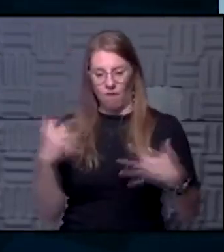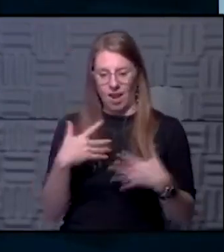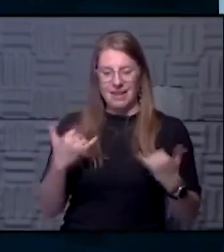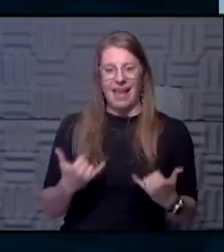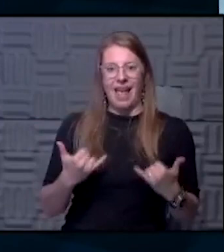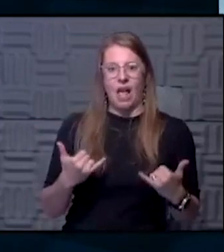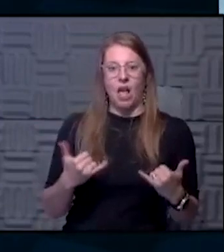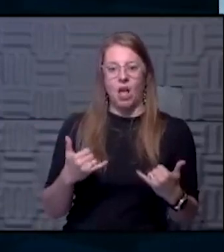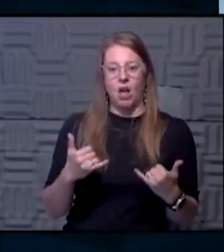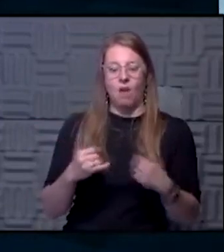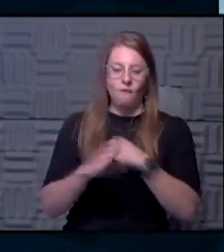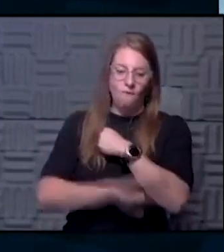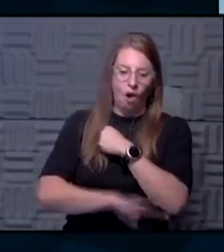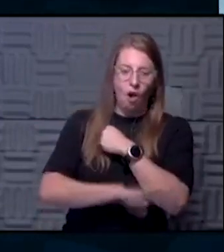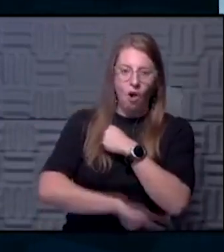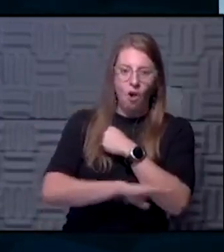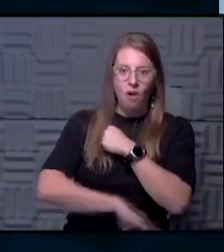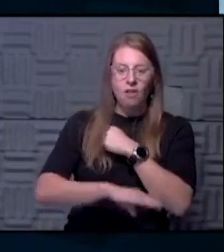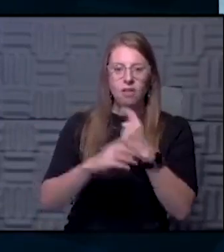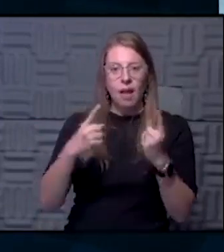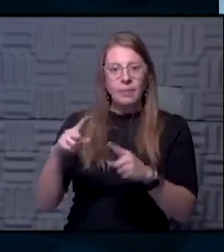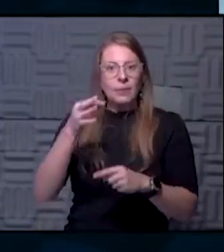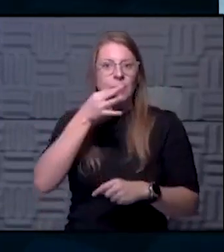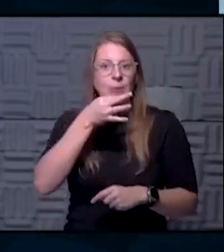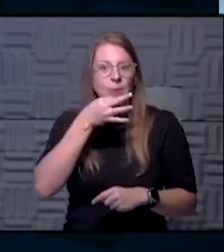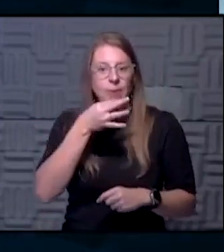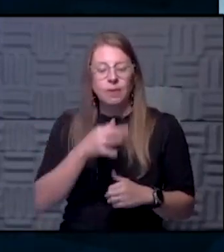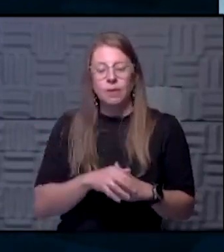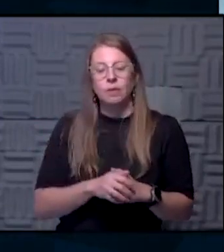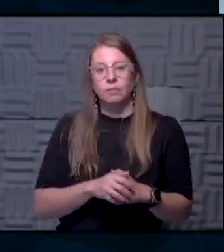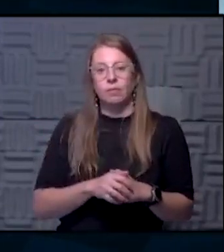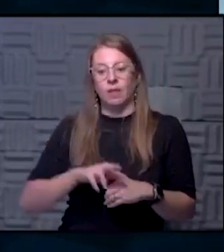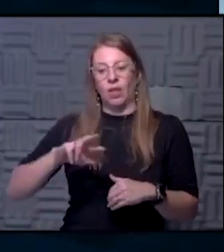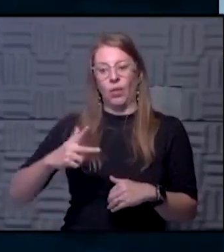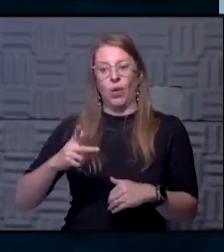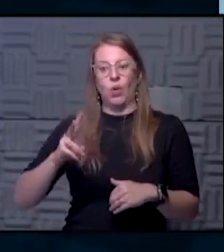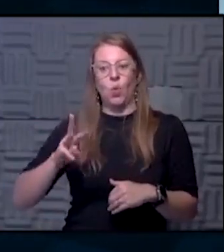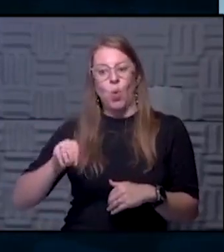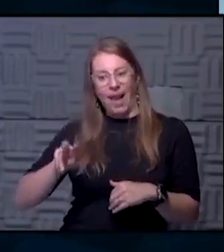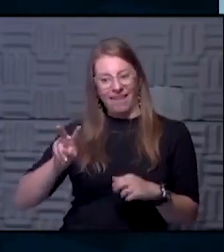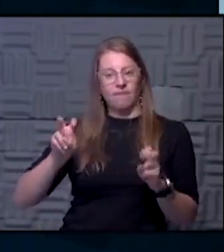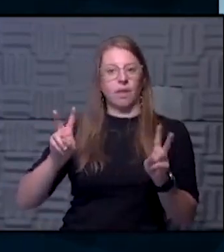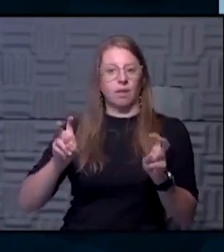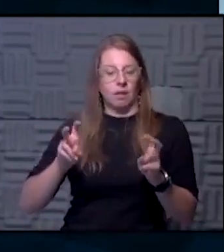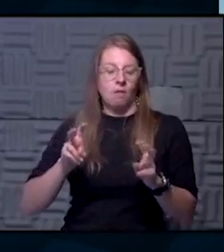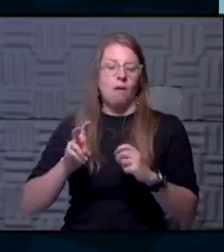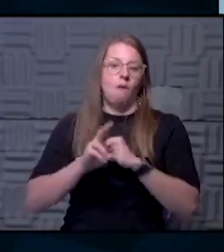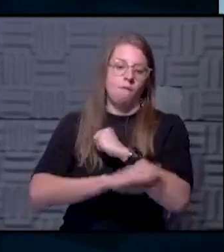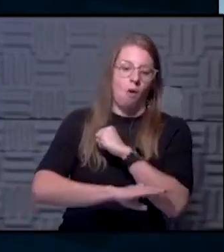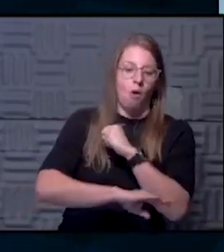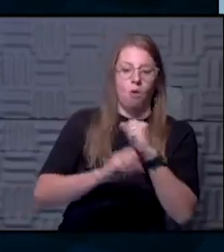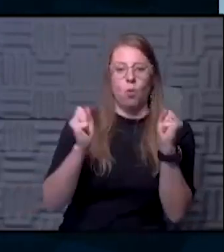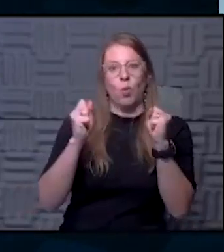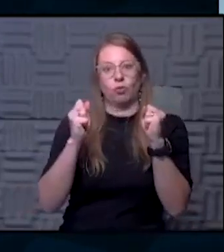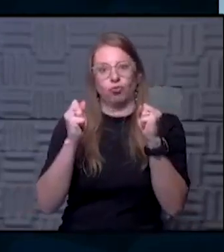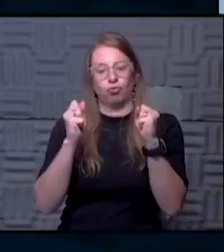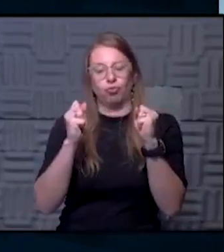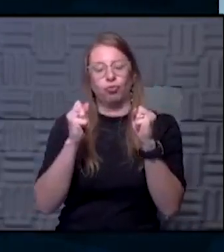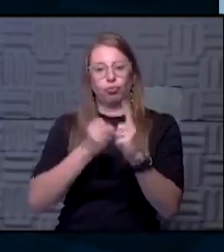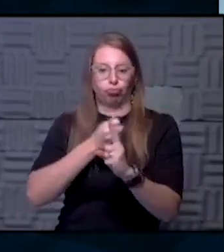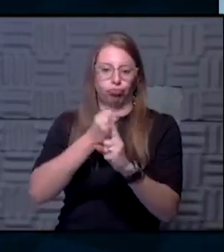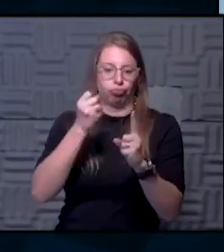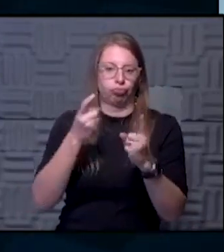just hit the fall equinox, and as our third wave goes through the fall and winter, the